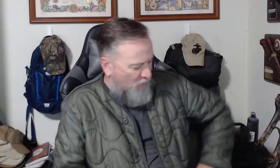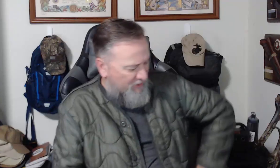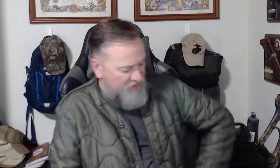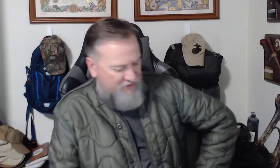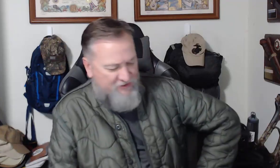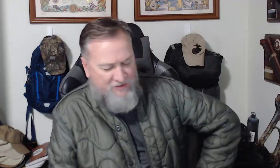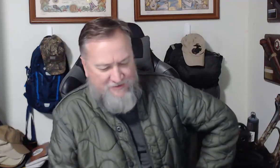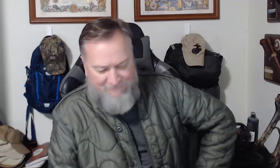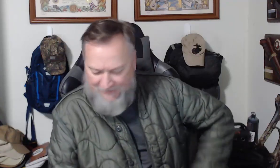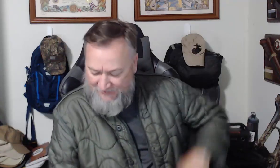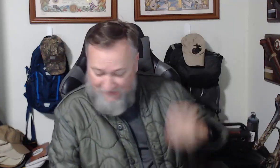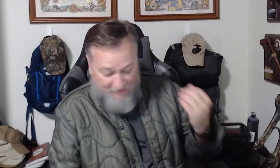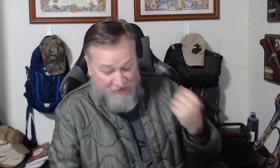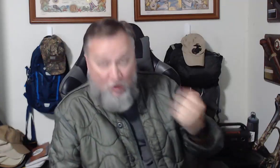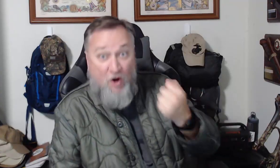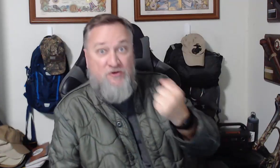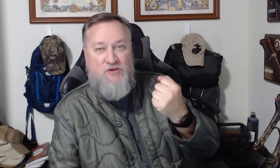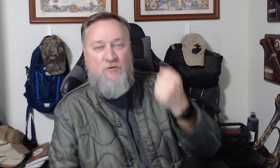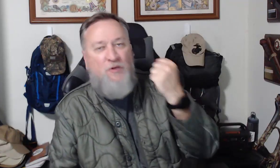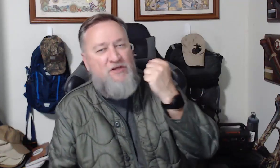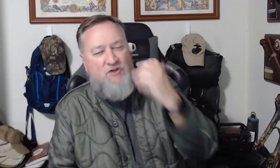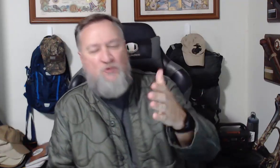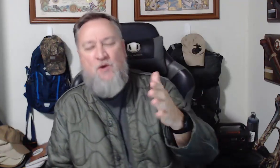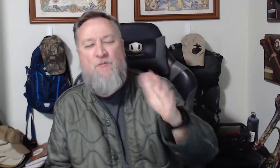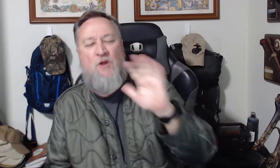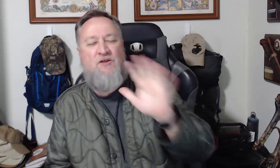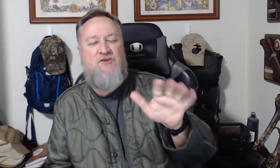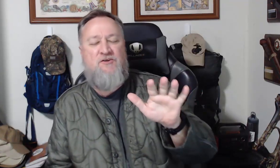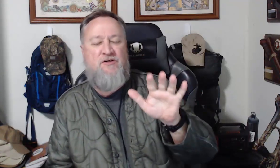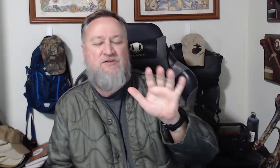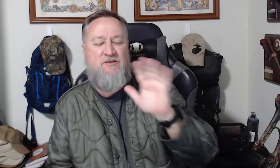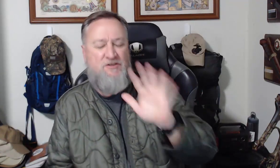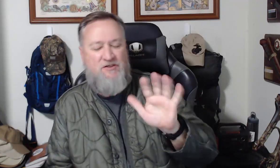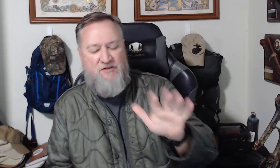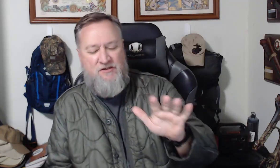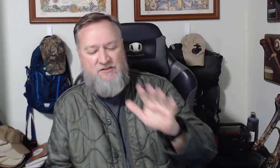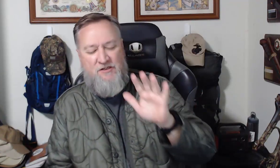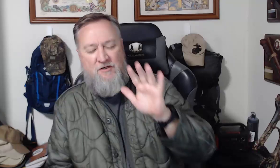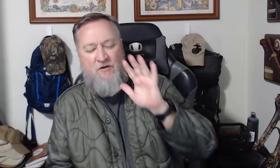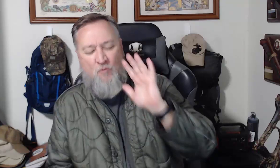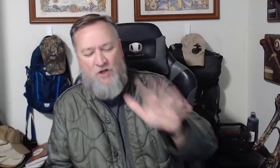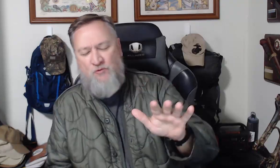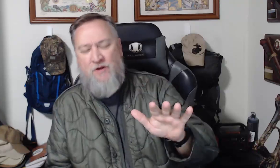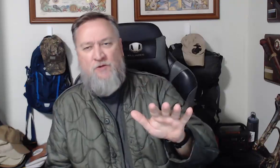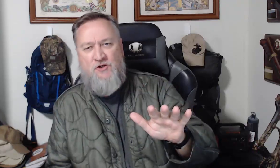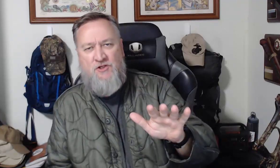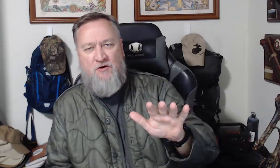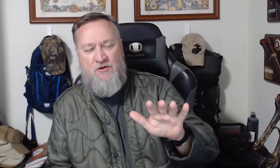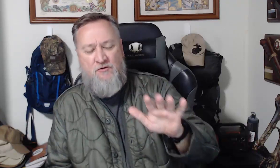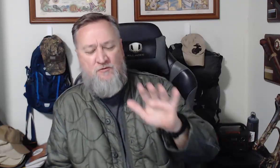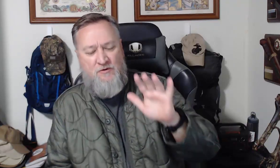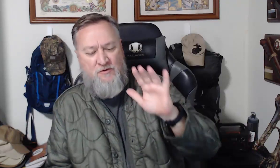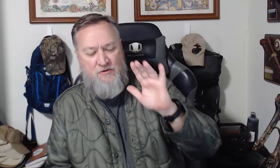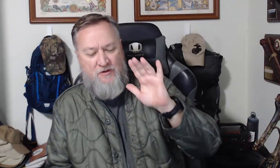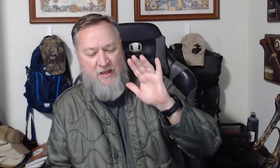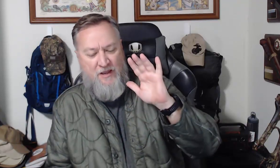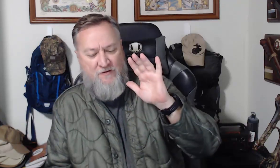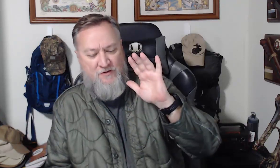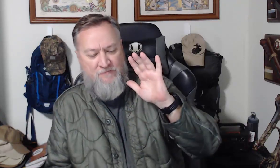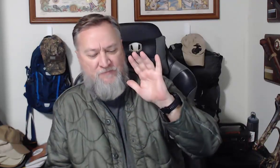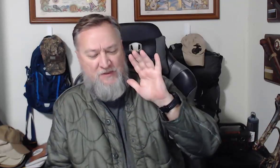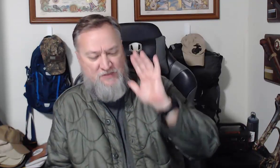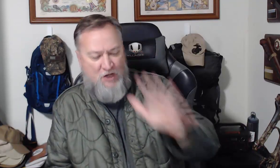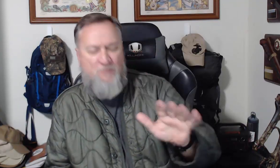I watched, so hard to do, please don't swipe away, listen to this, watch what I'm going to show you,